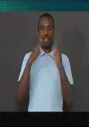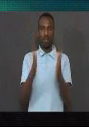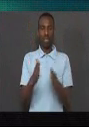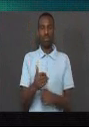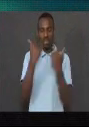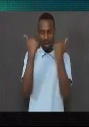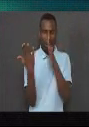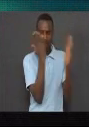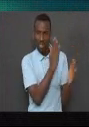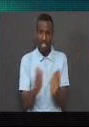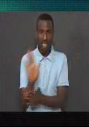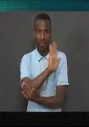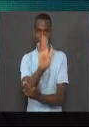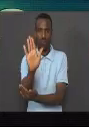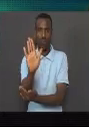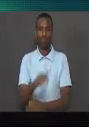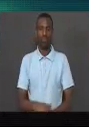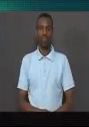Students, let's get ready.